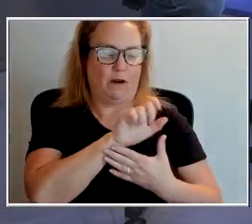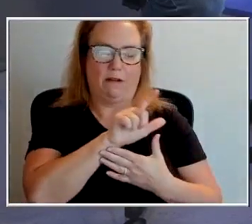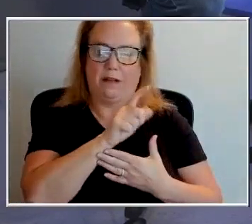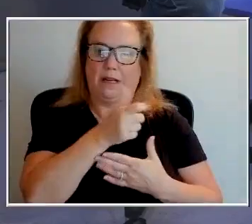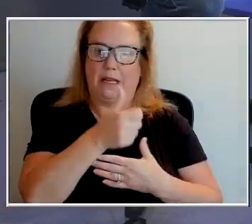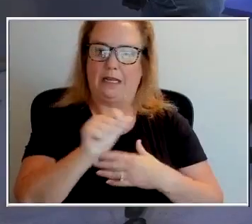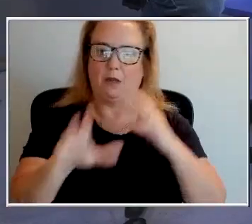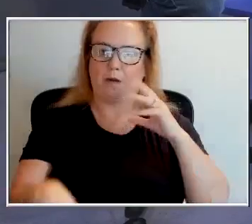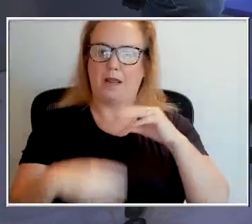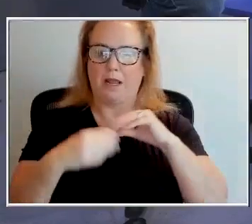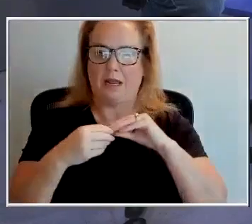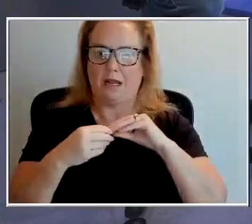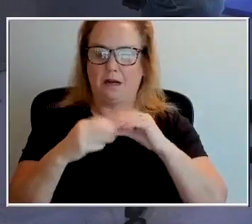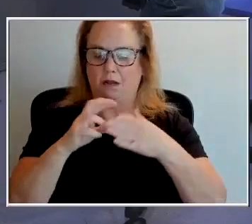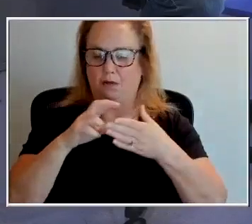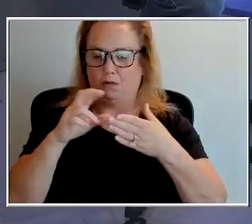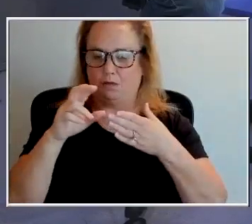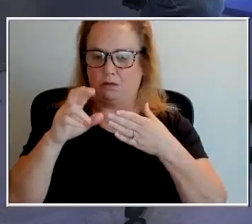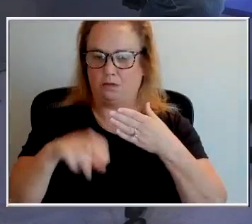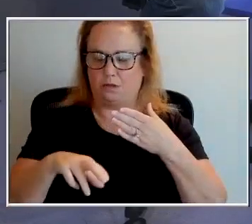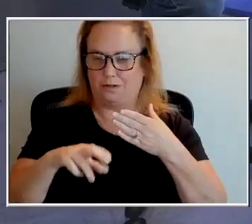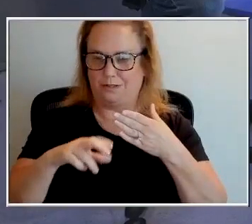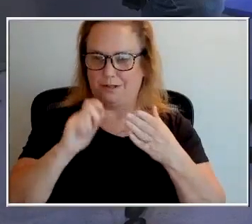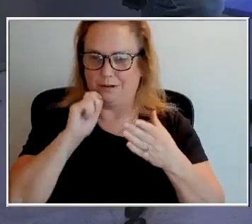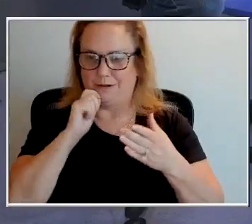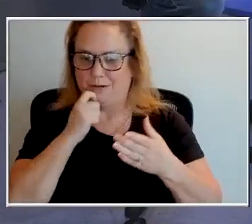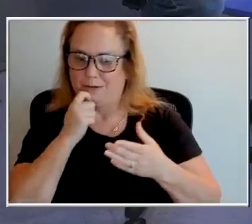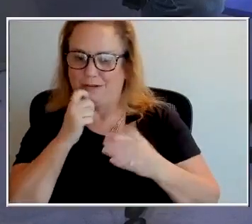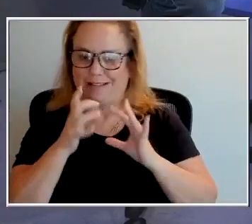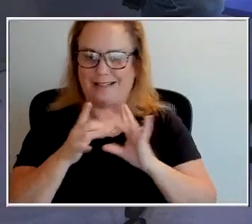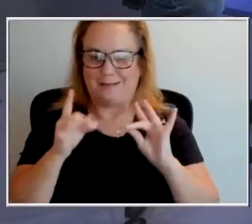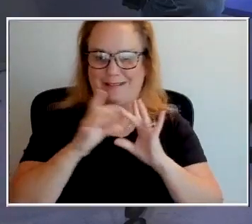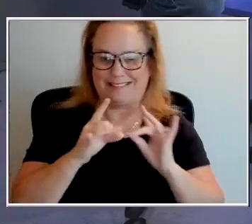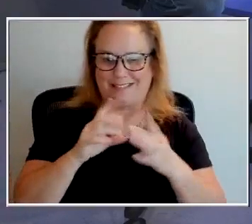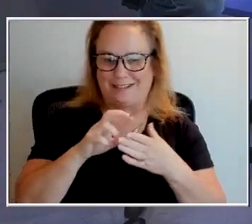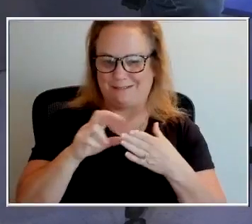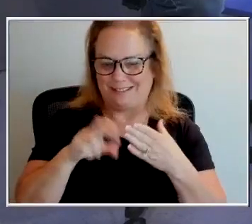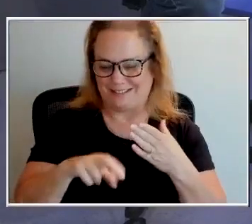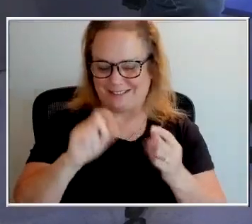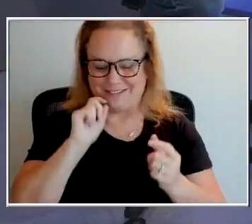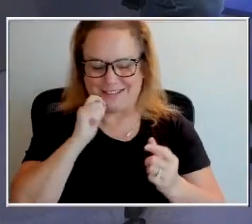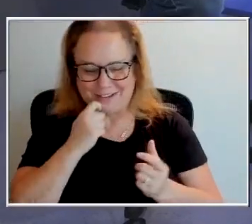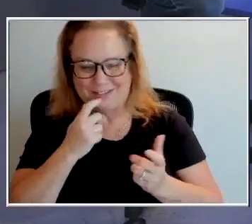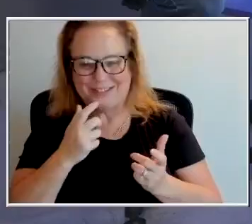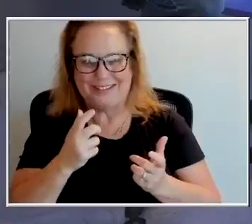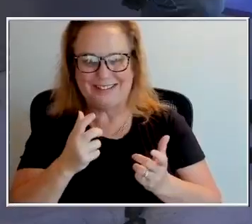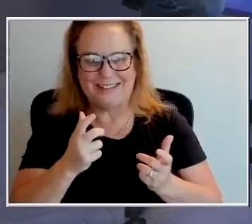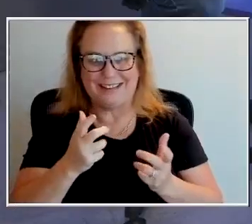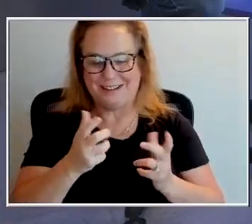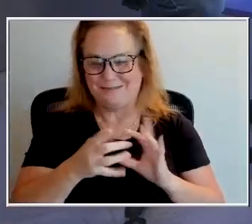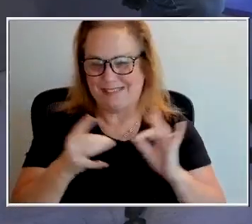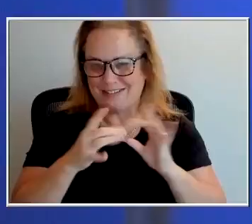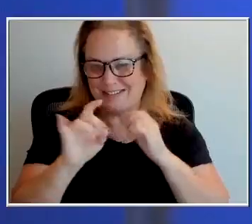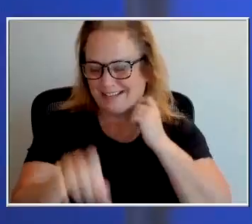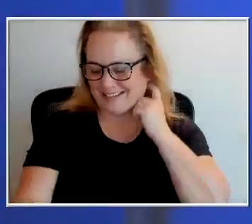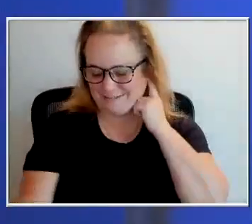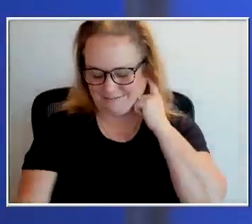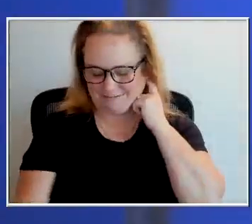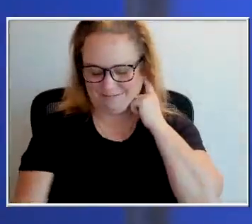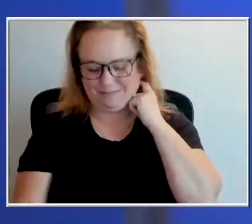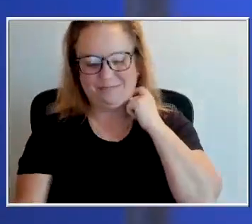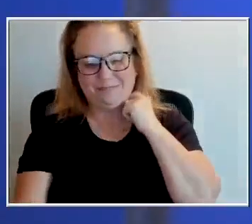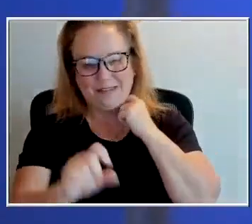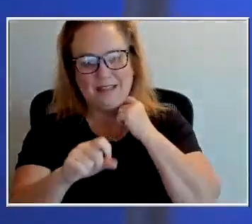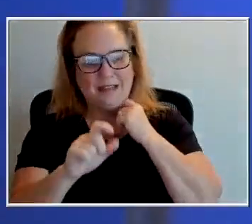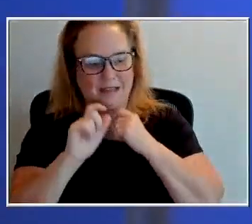like the results looked really cool? Is that kind of what the message is here? Can you tell us that, or is that you can't tell us what phase 3? So I would say the results